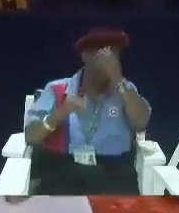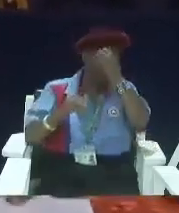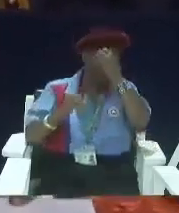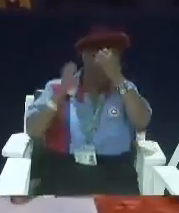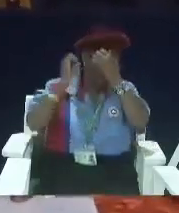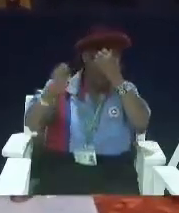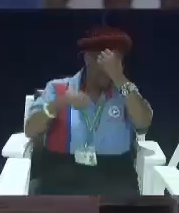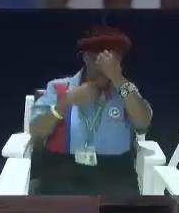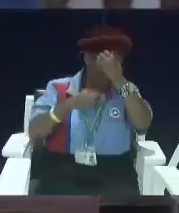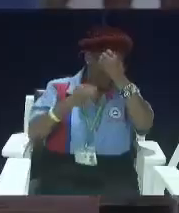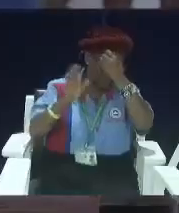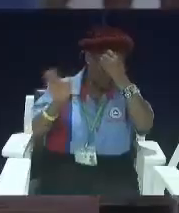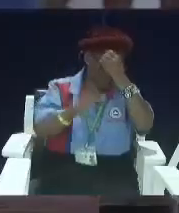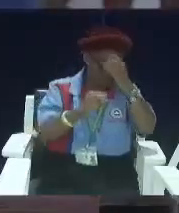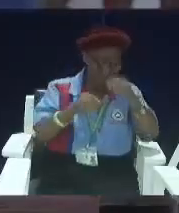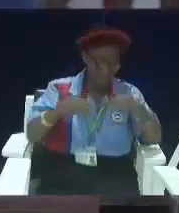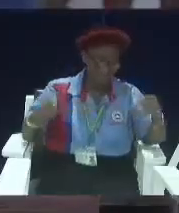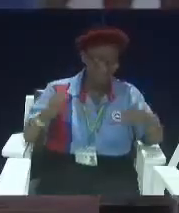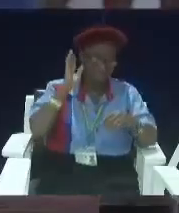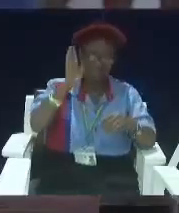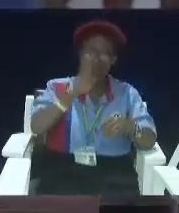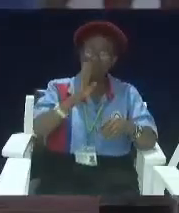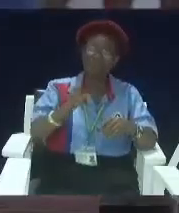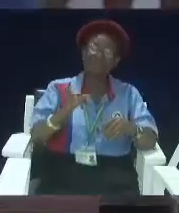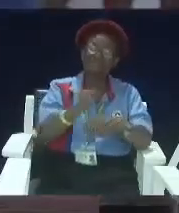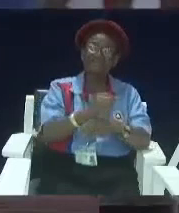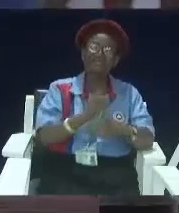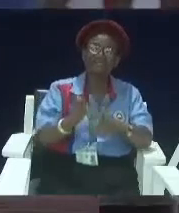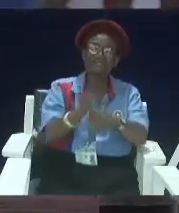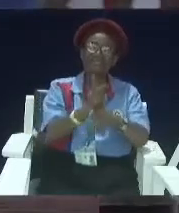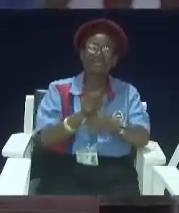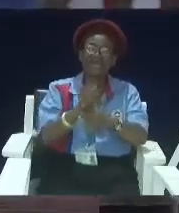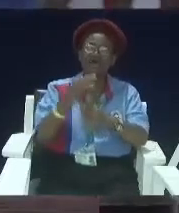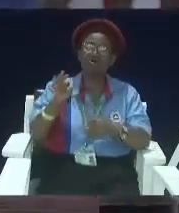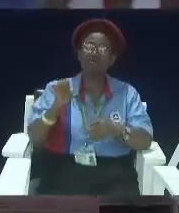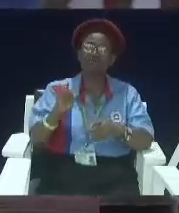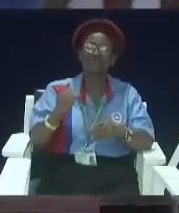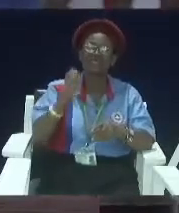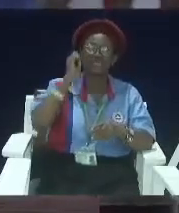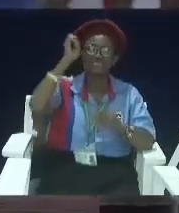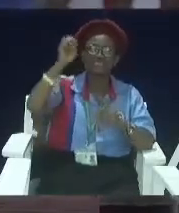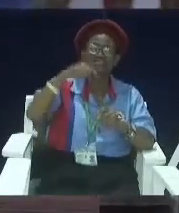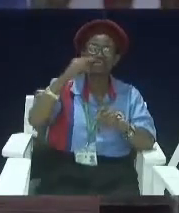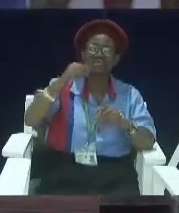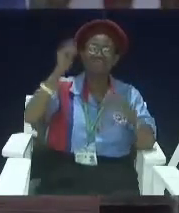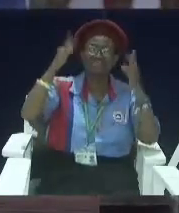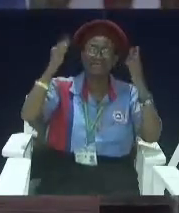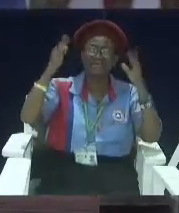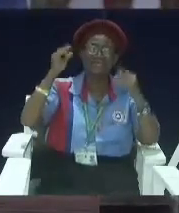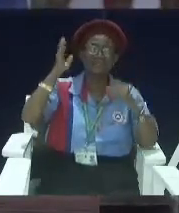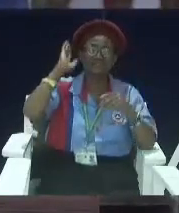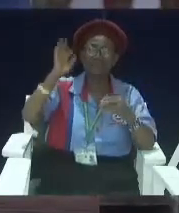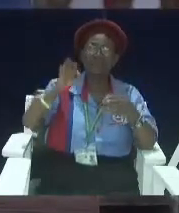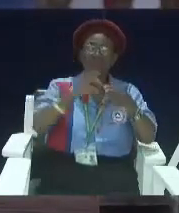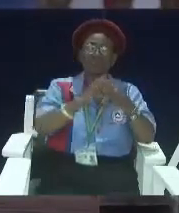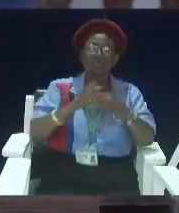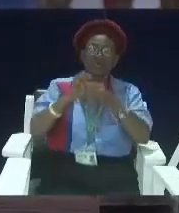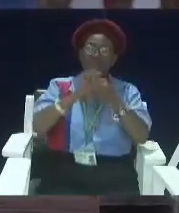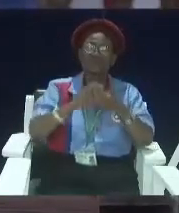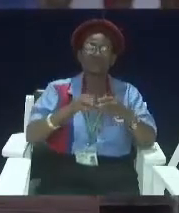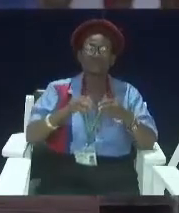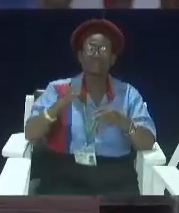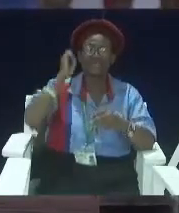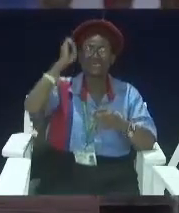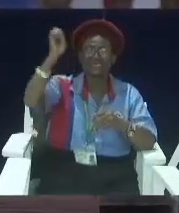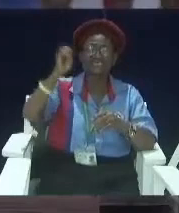He says your enemies will be taken care of. He said rain will cooperate. He